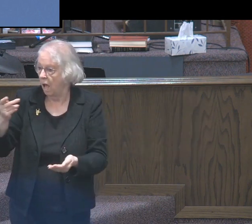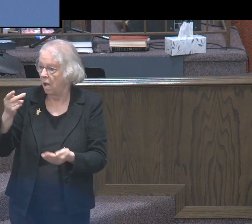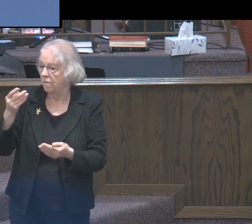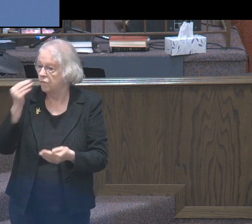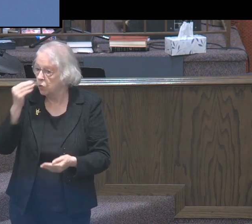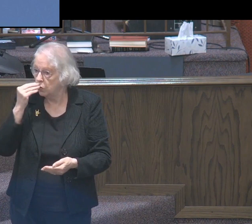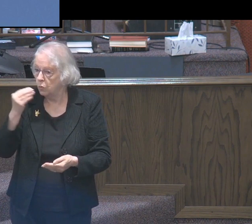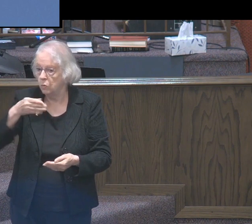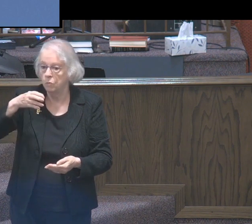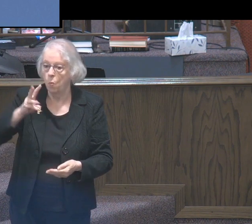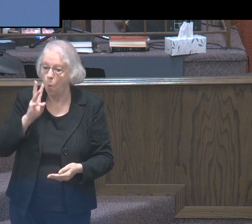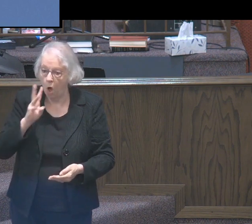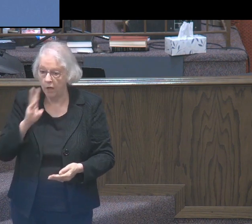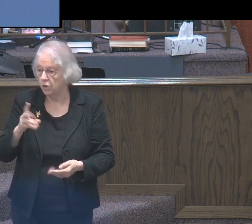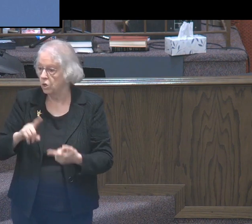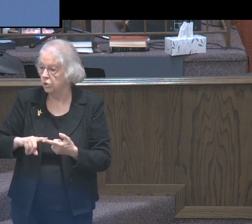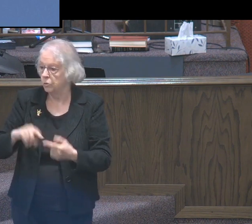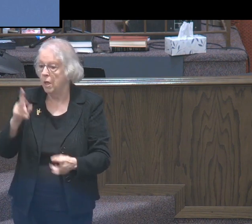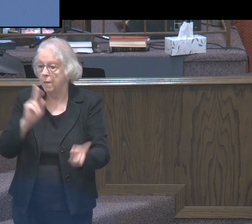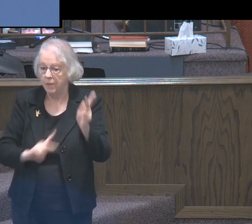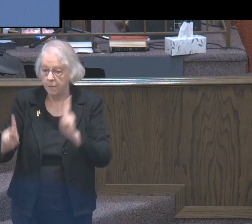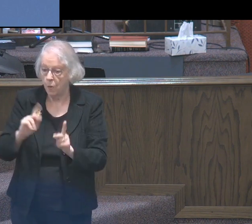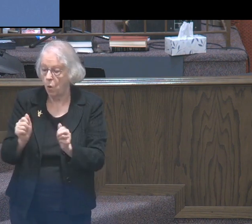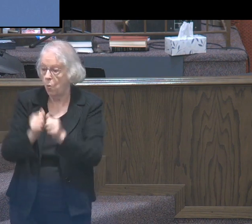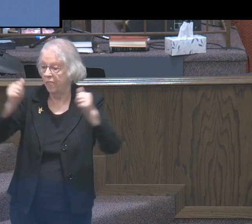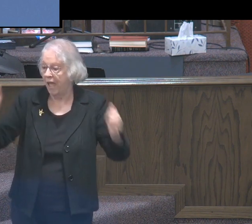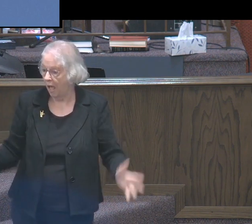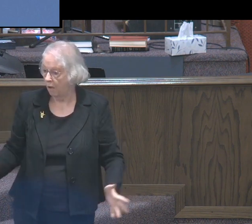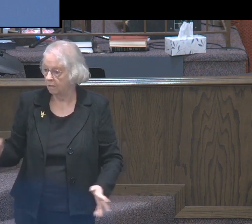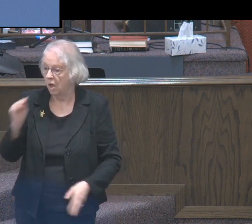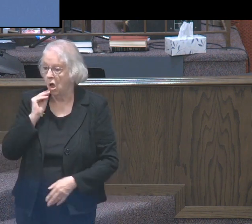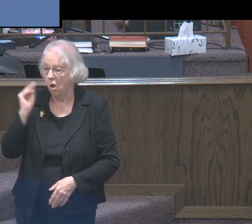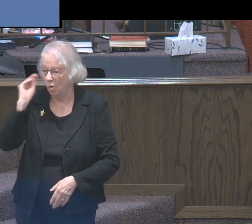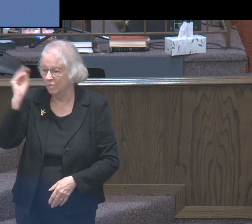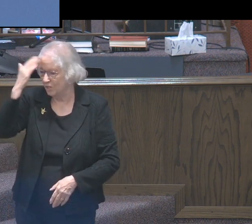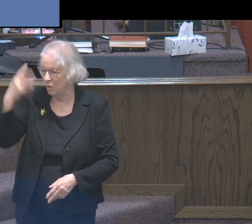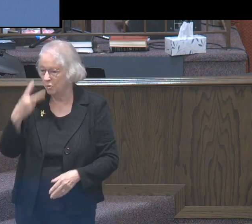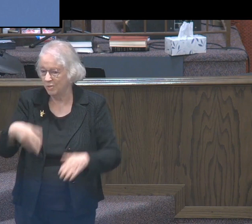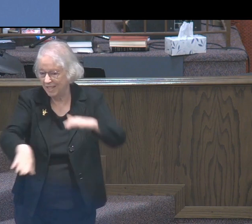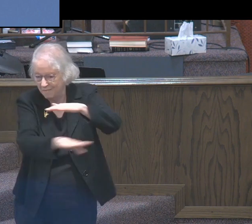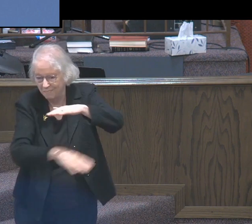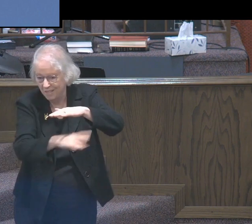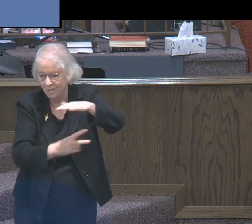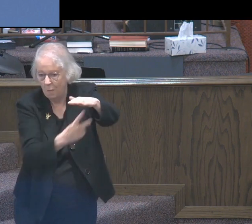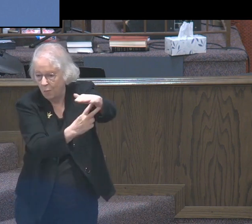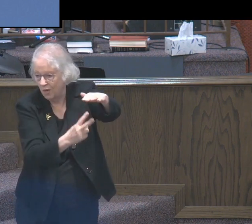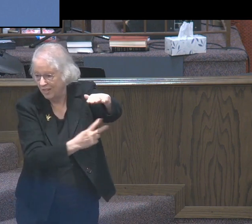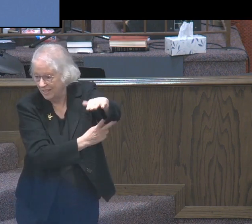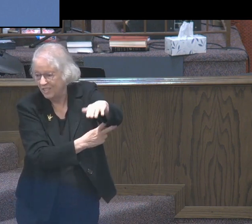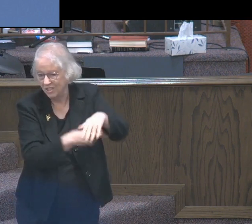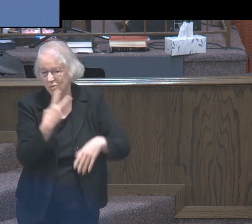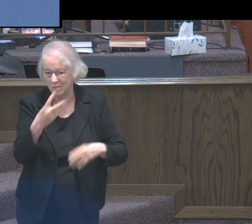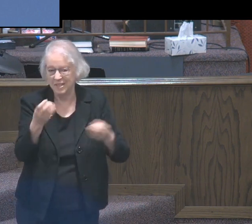you can bring those next week. I know he's got two or three that he is going to pick up from cars today, so that is good as well.